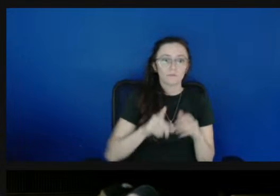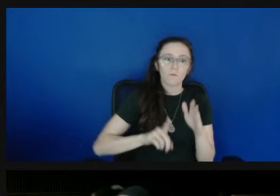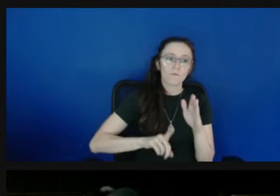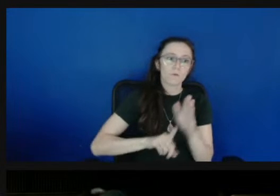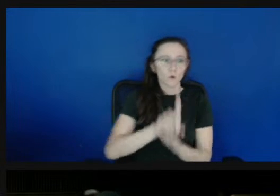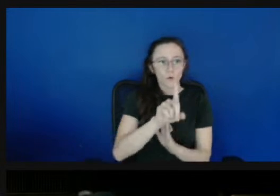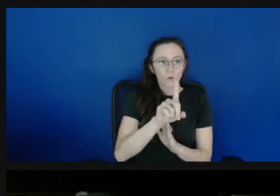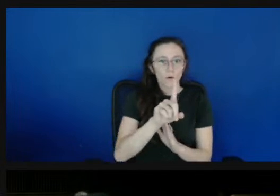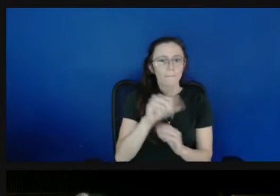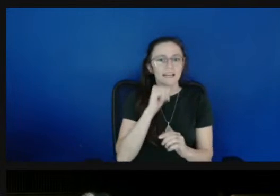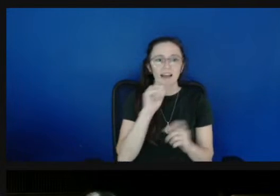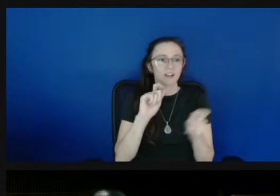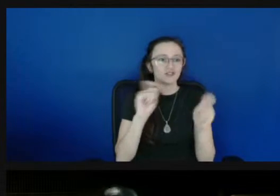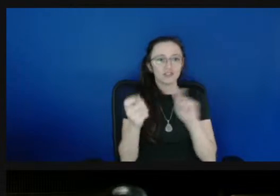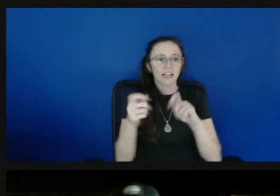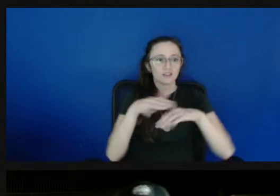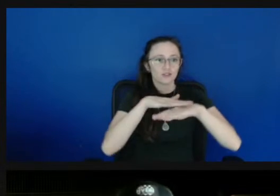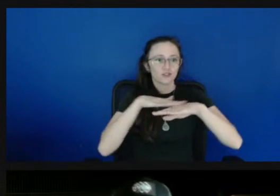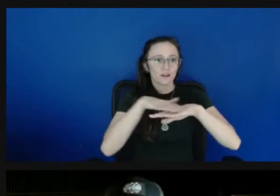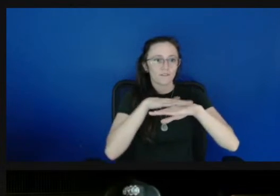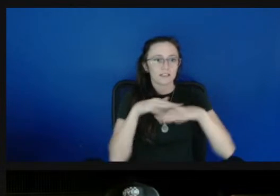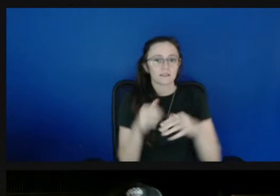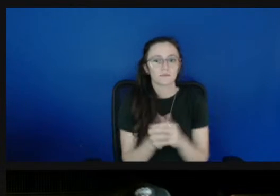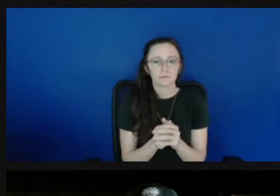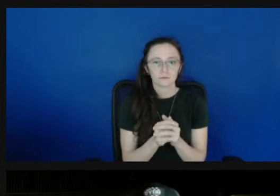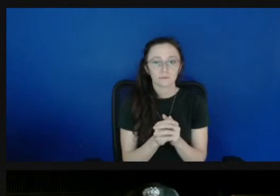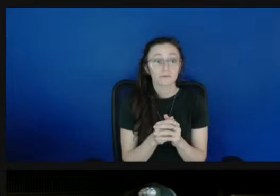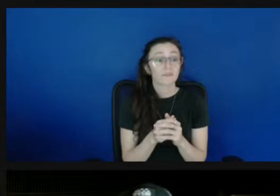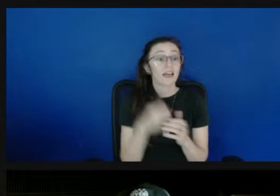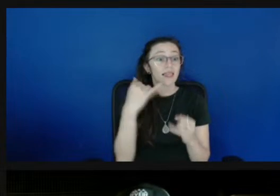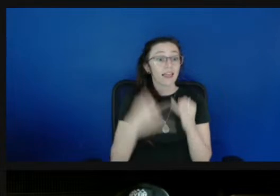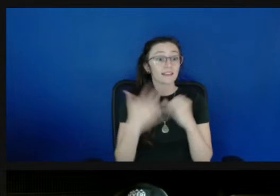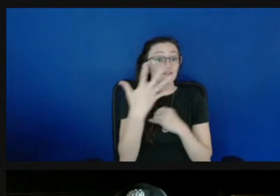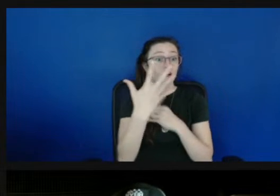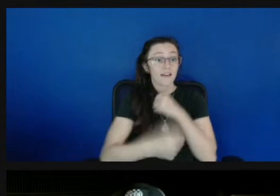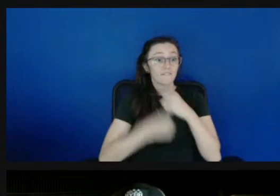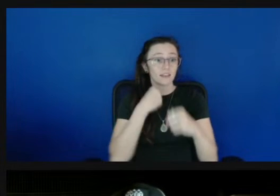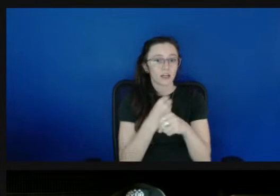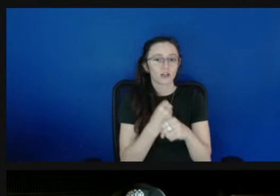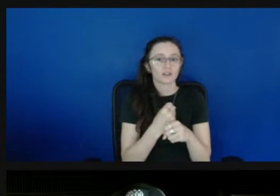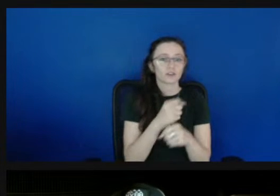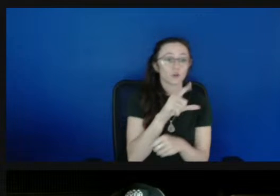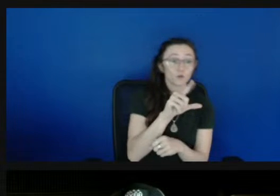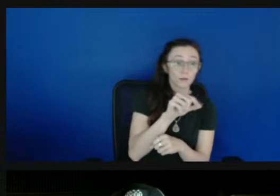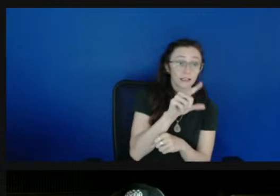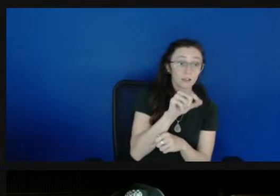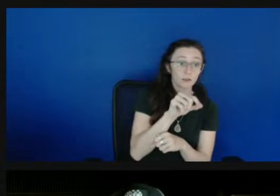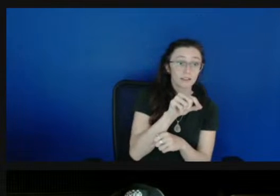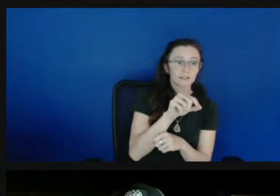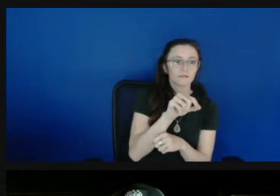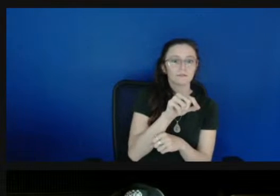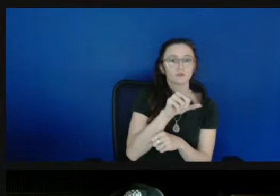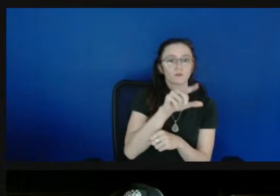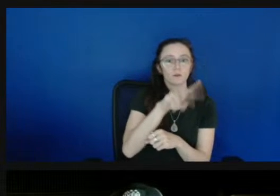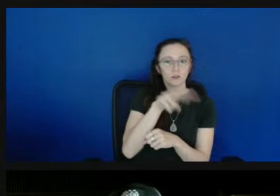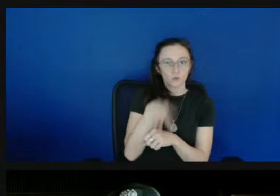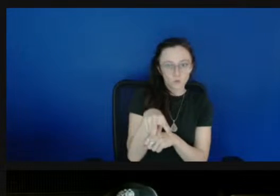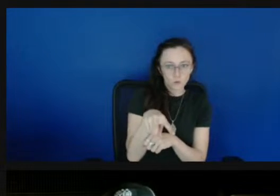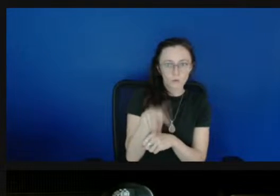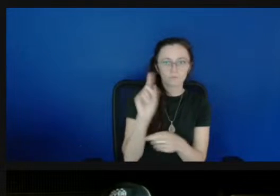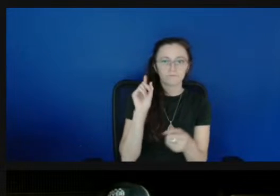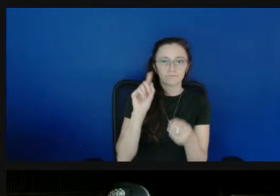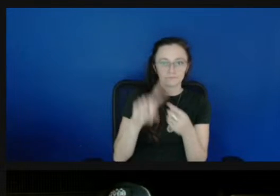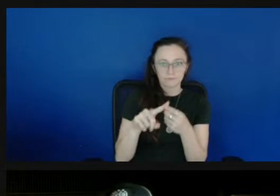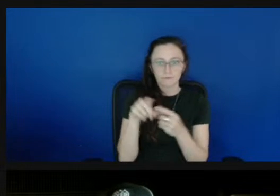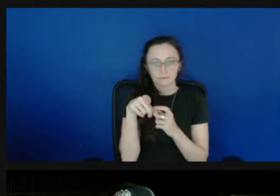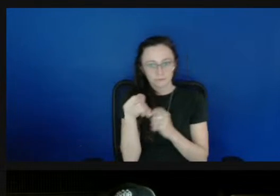change. And for the last 5 years, this was eruption in 2022, building up to it, occurring there when earthquakes were relieved. So we're